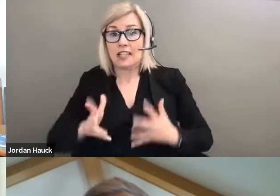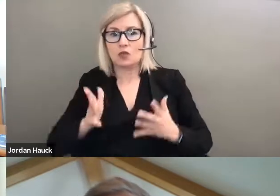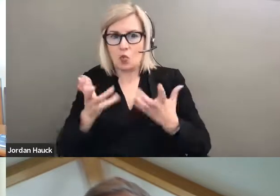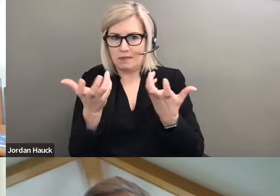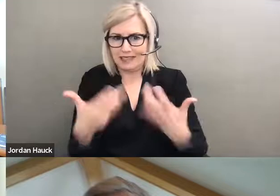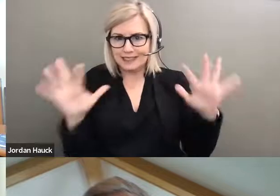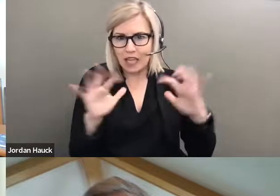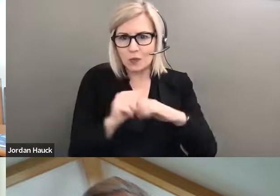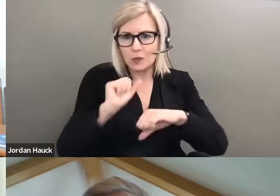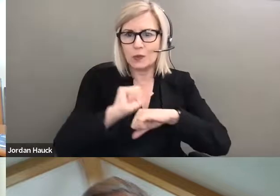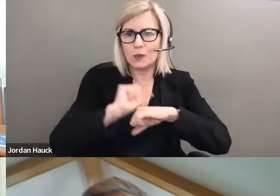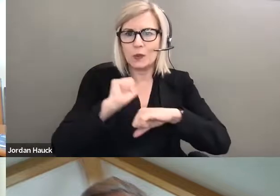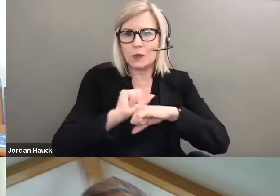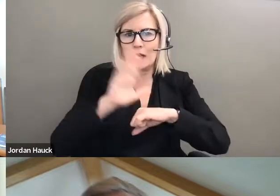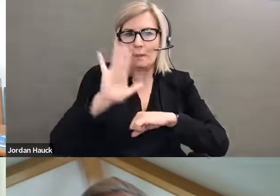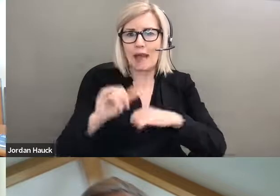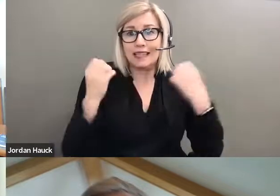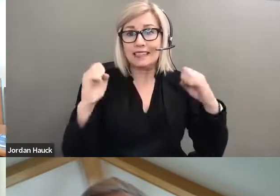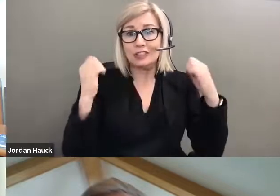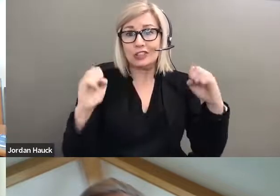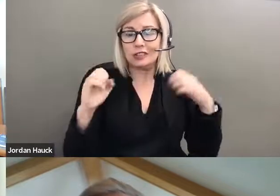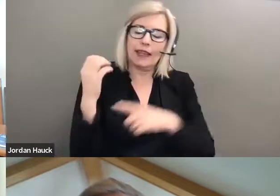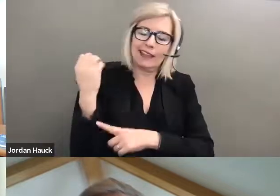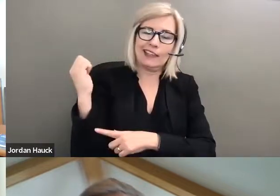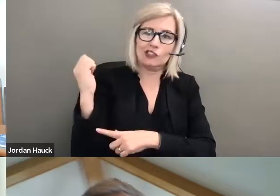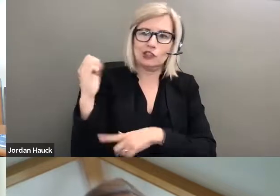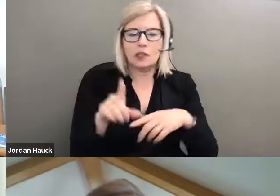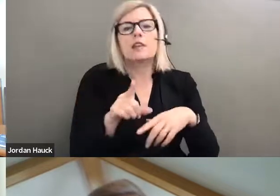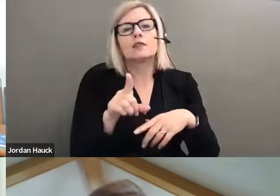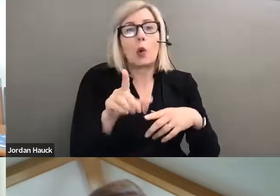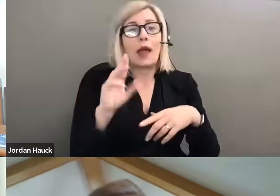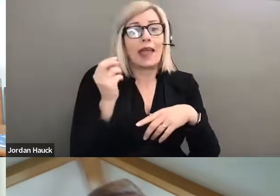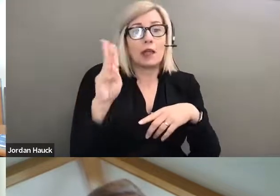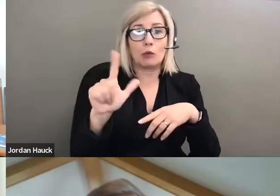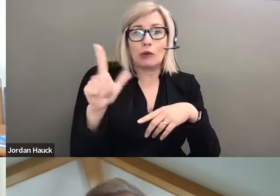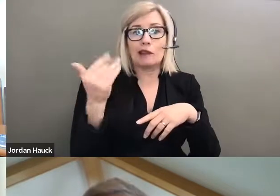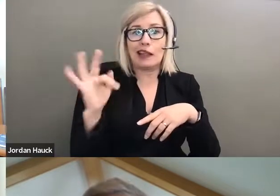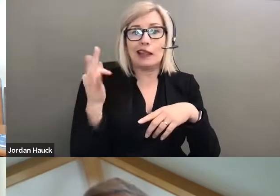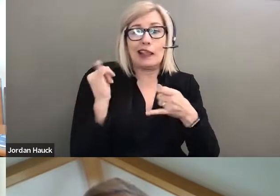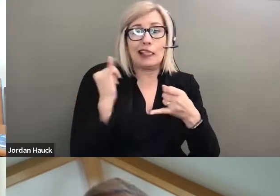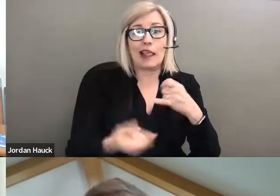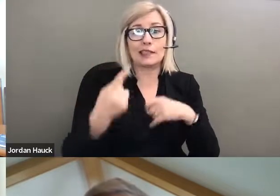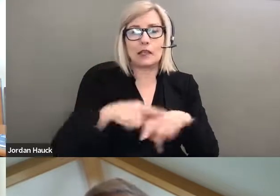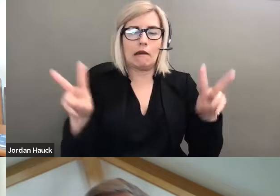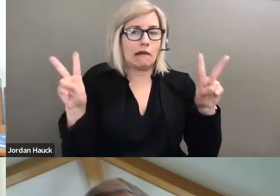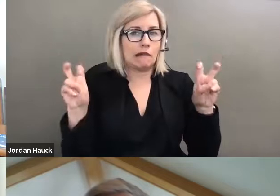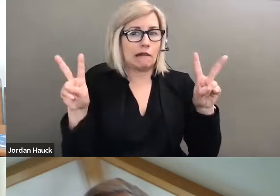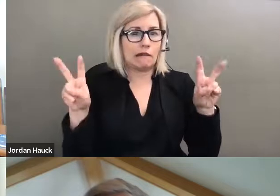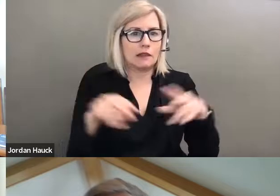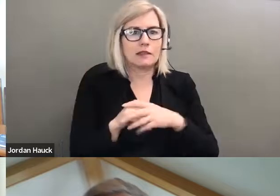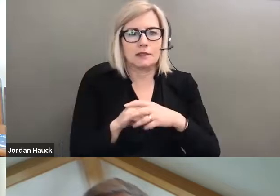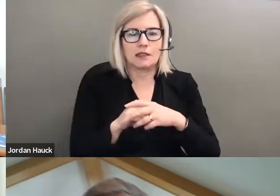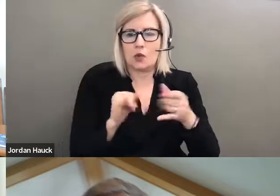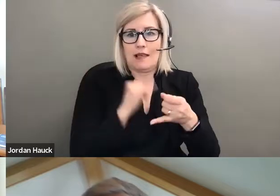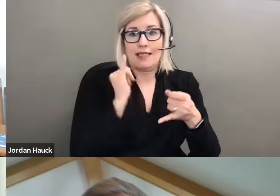done with their work at Easter. So April 19th is the last day, in quotes there. We are at the last funnel, and the